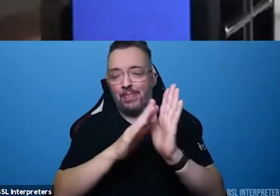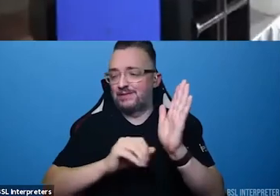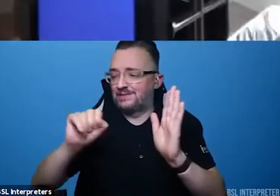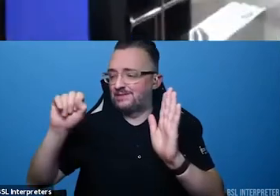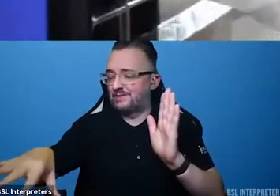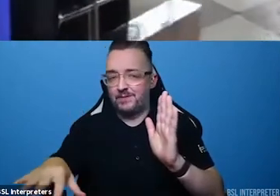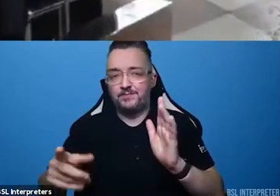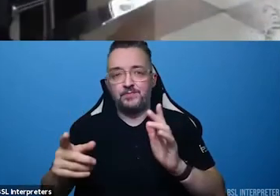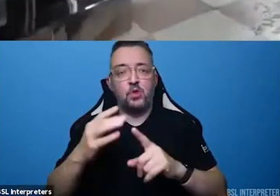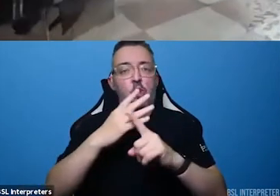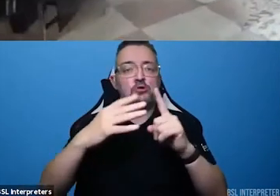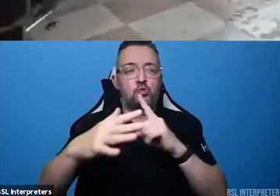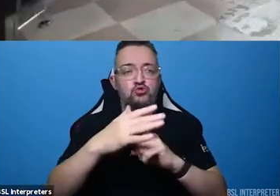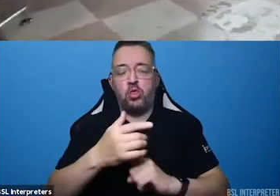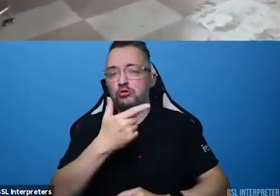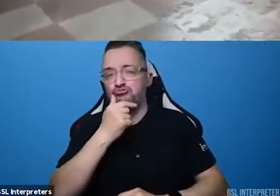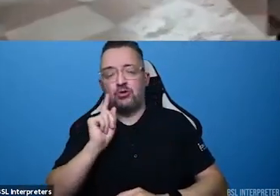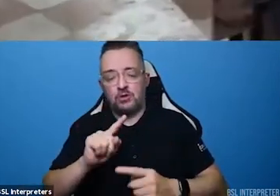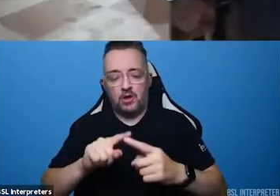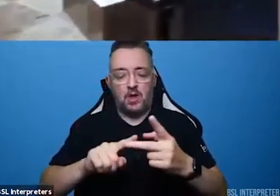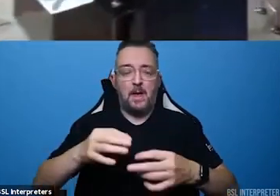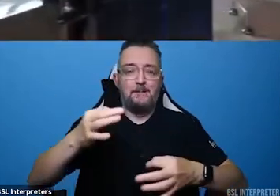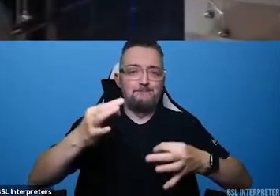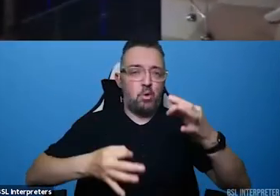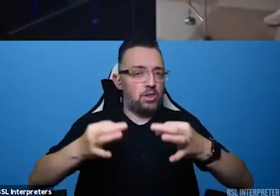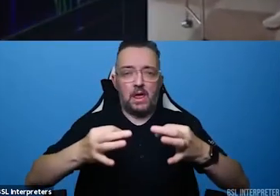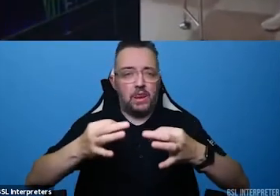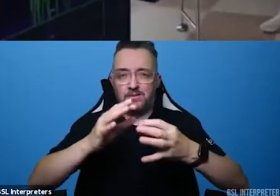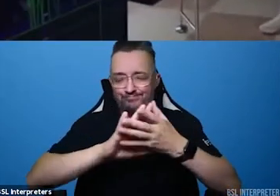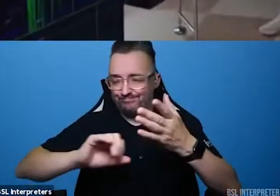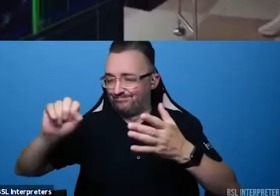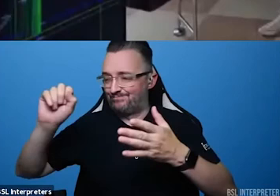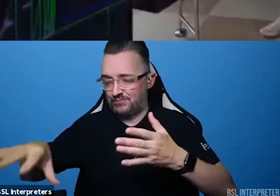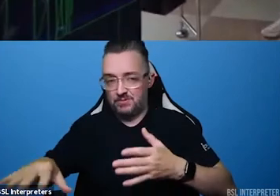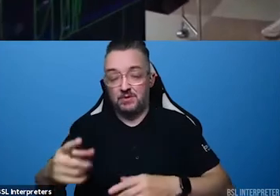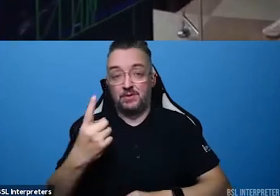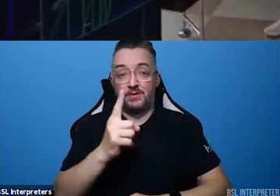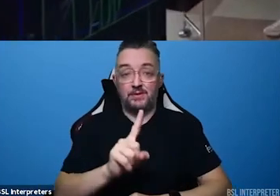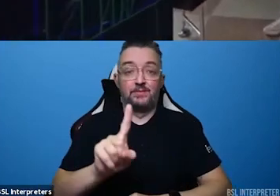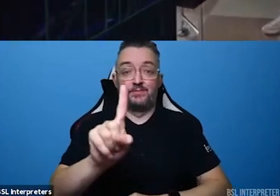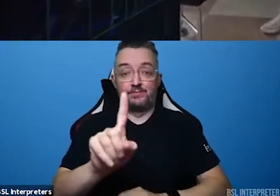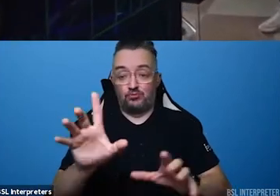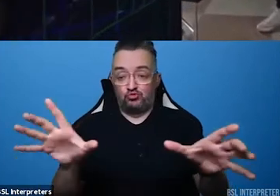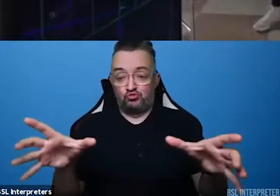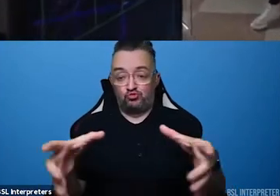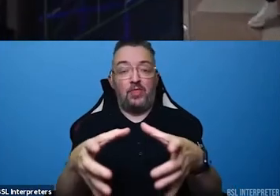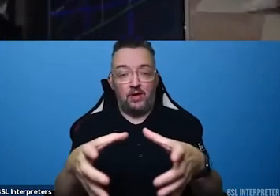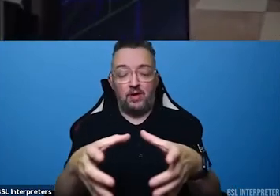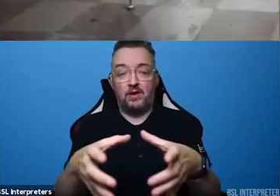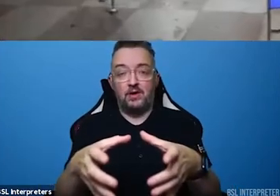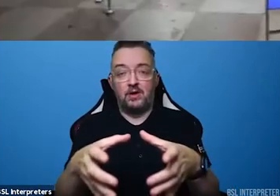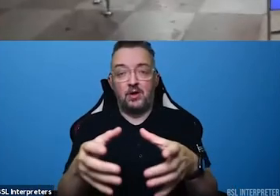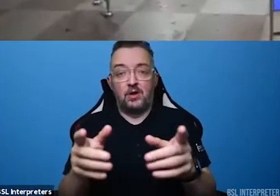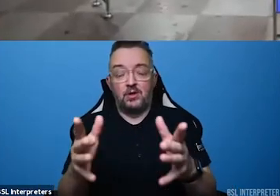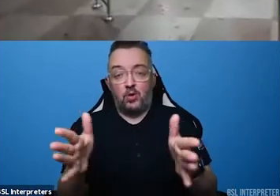social, gender, political constructs, and put them together in close